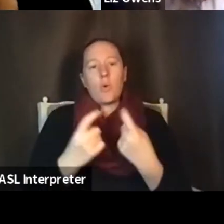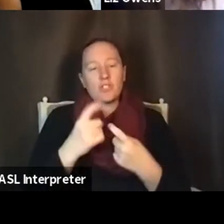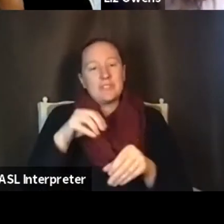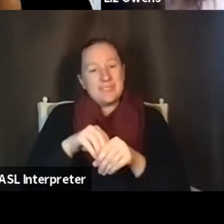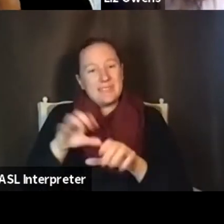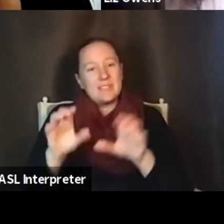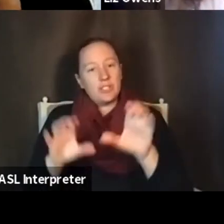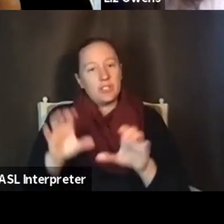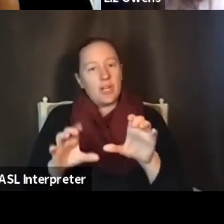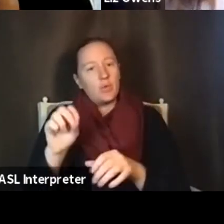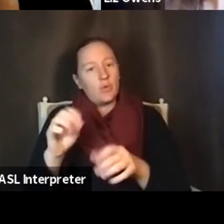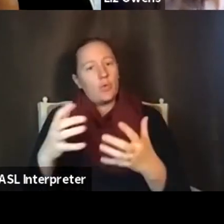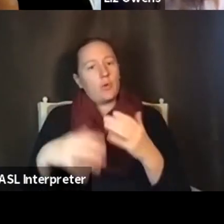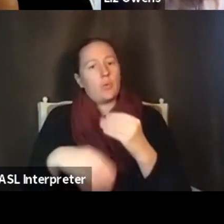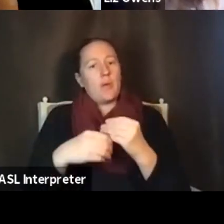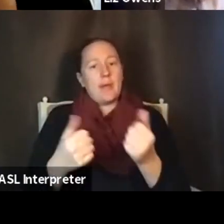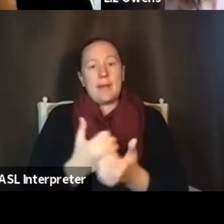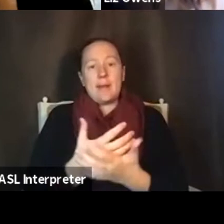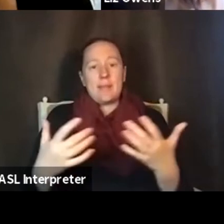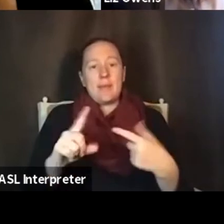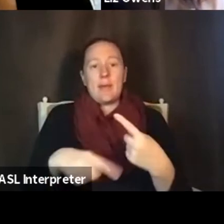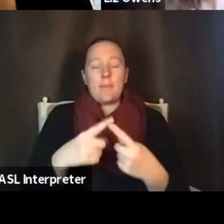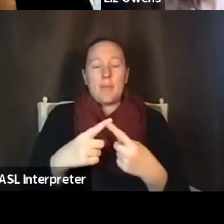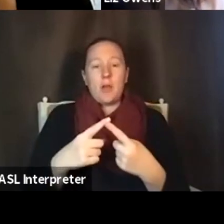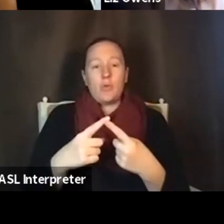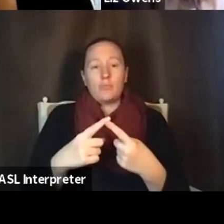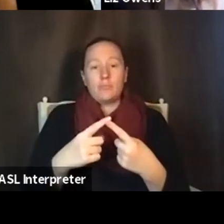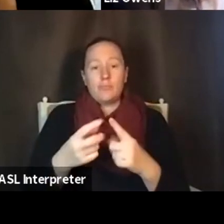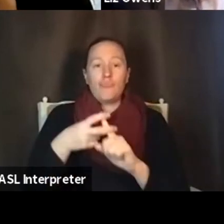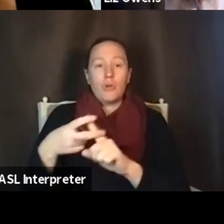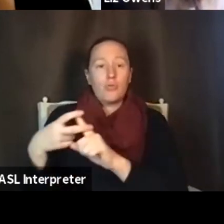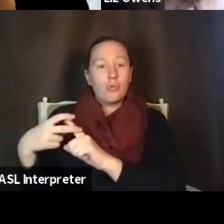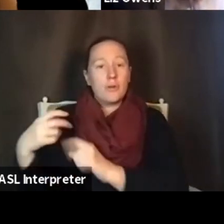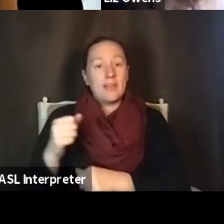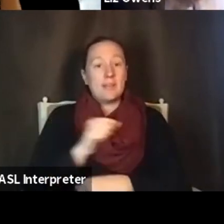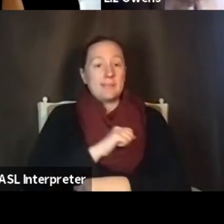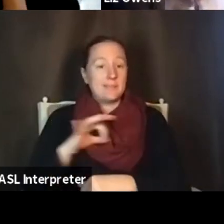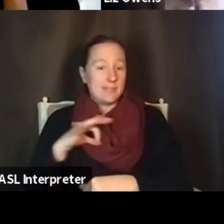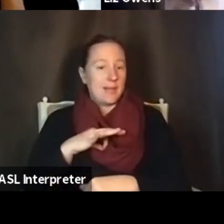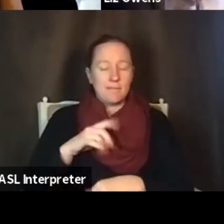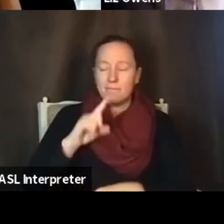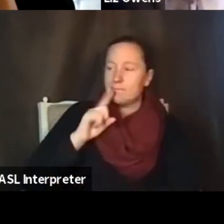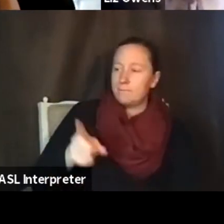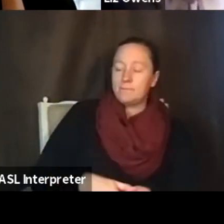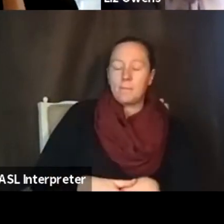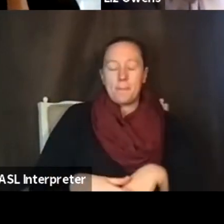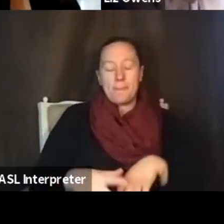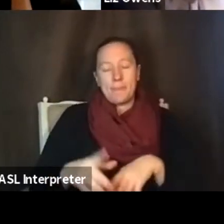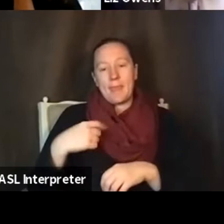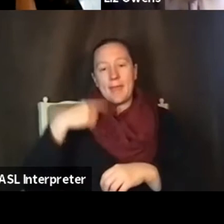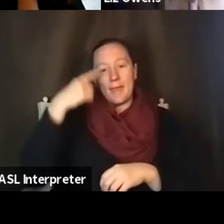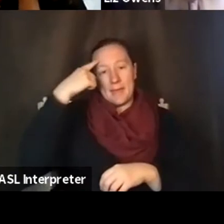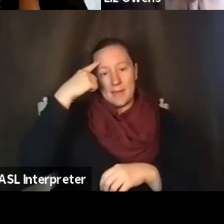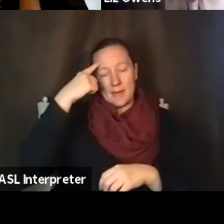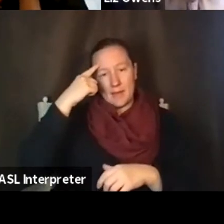workforce efforts or any next steps or recommendations there? Sure, I'll say that I think that between the